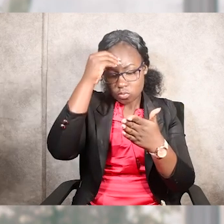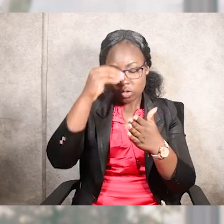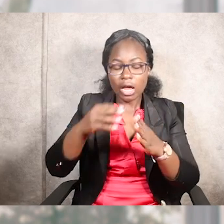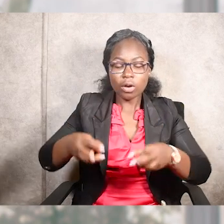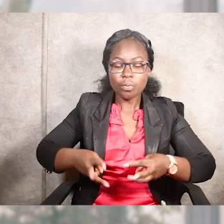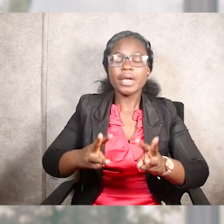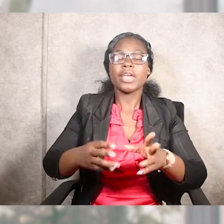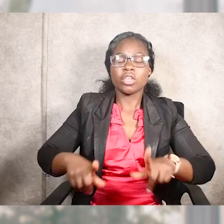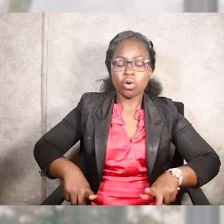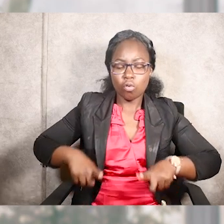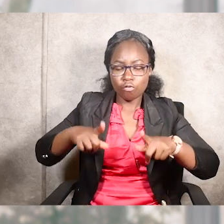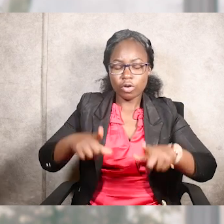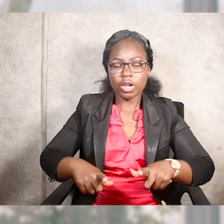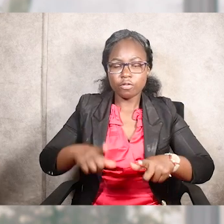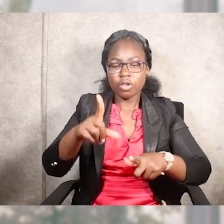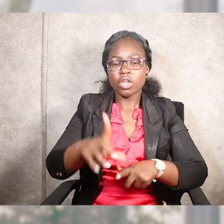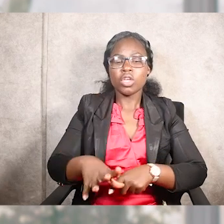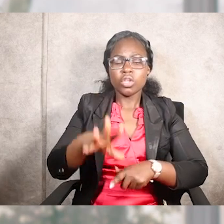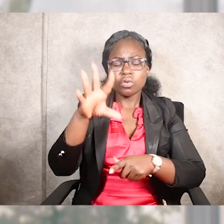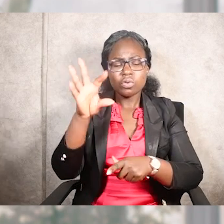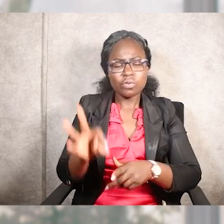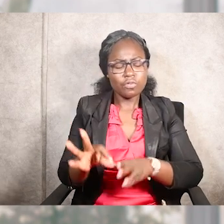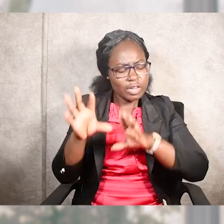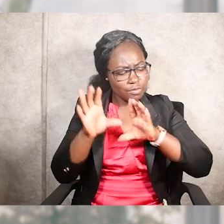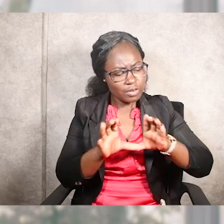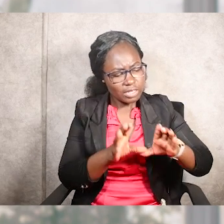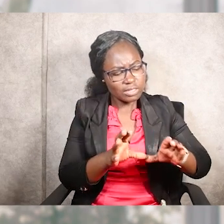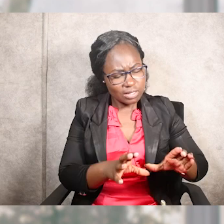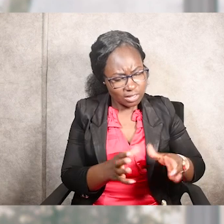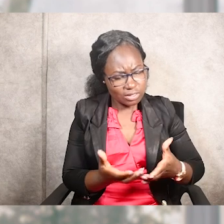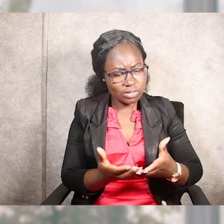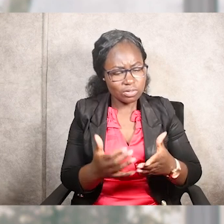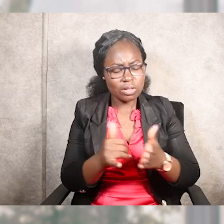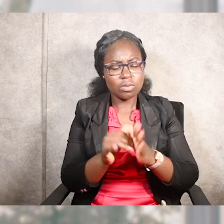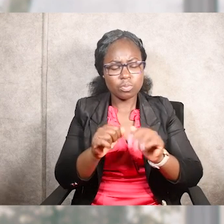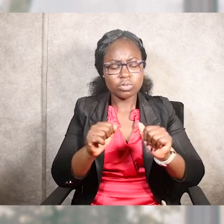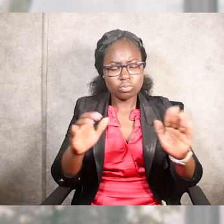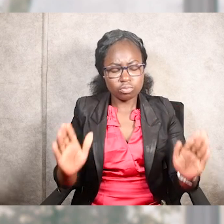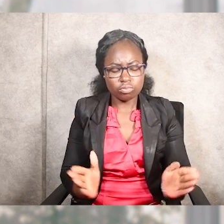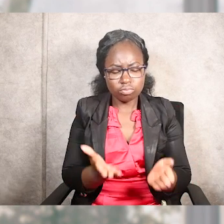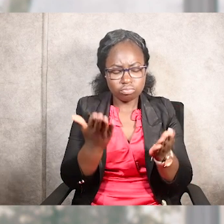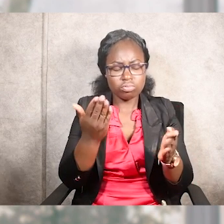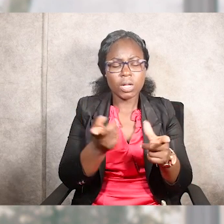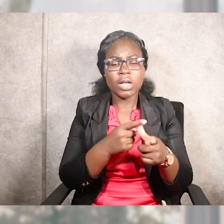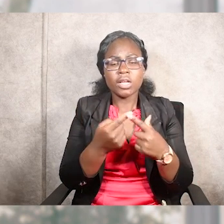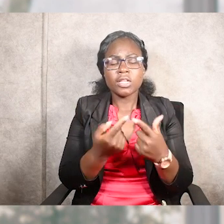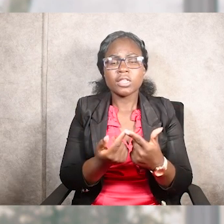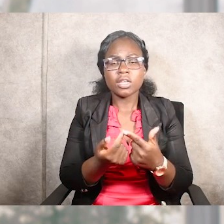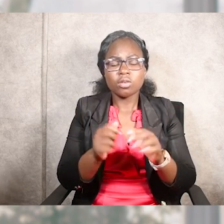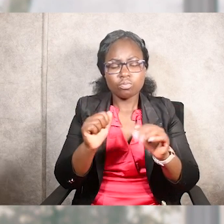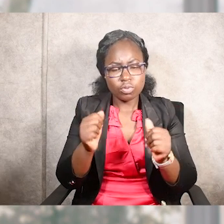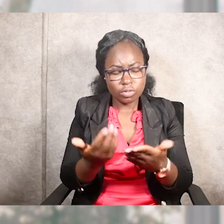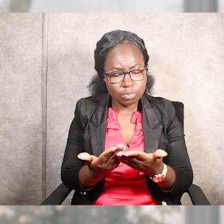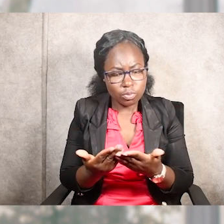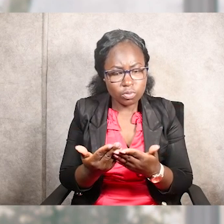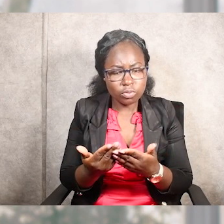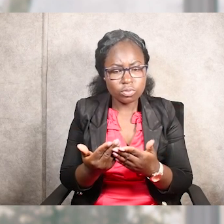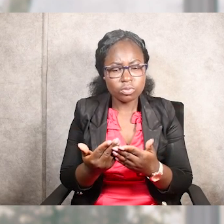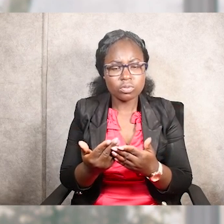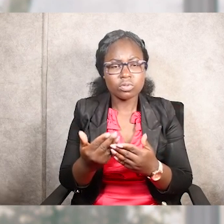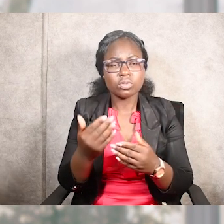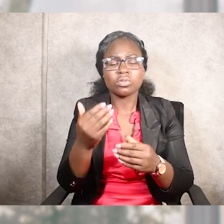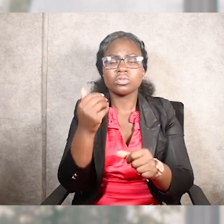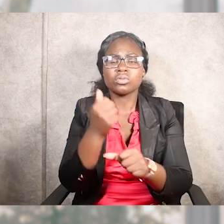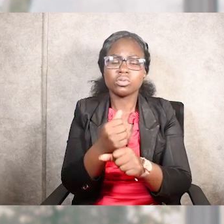life. You get the cyber bullies that bullied you. Now you can be able to adjust and be able to constrain them. You are able to